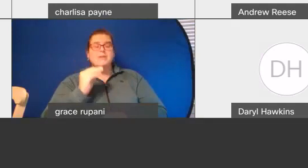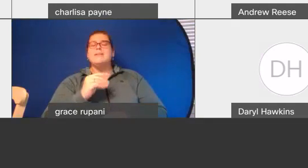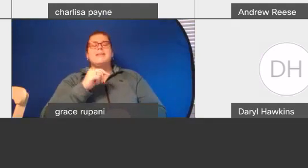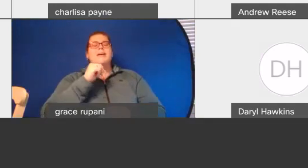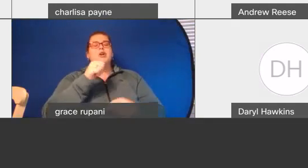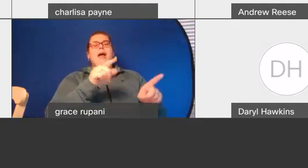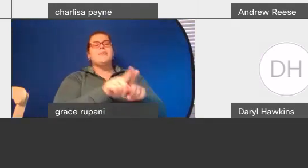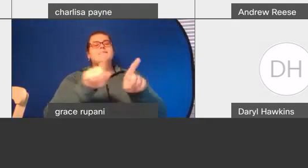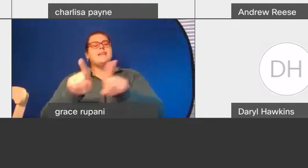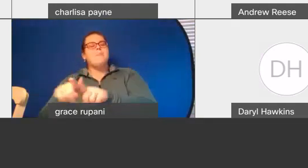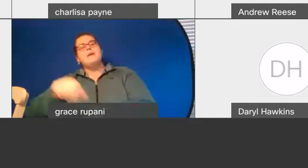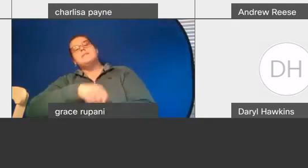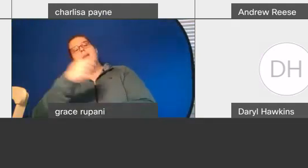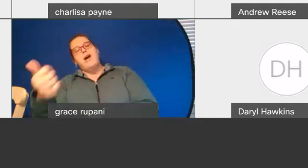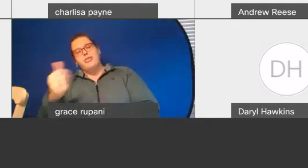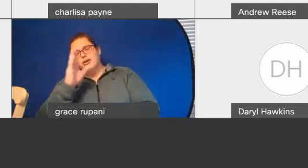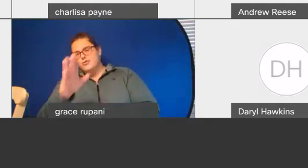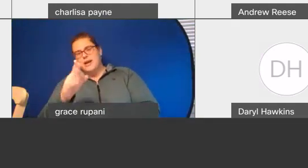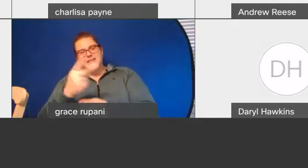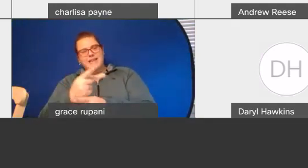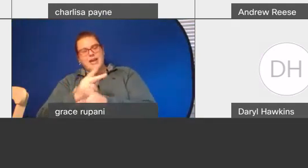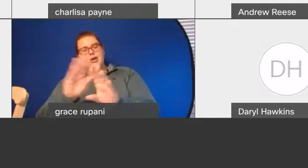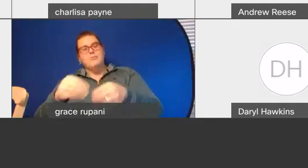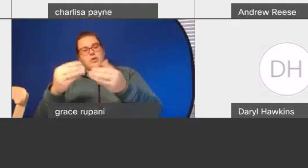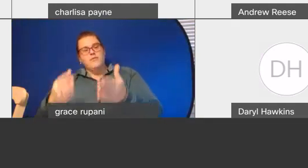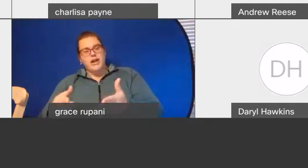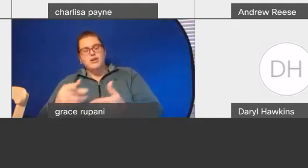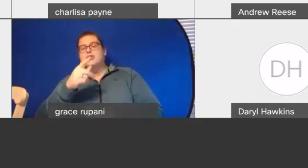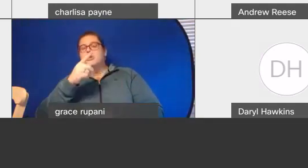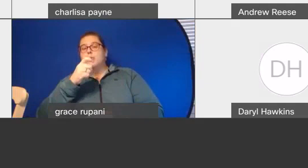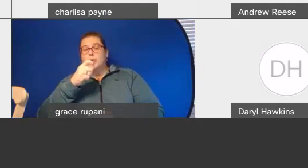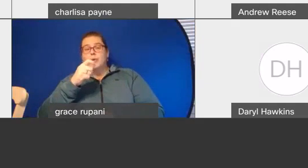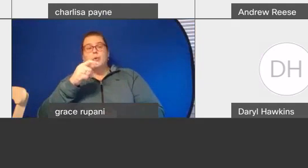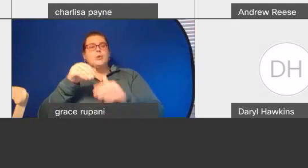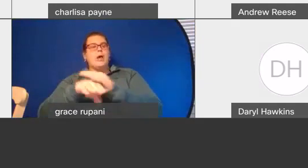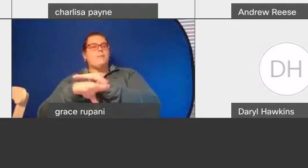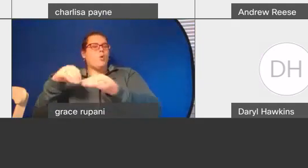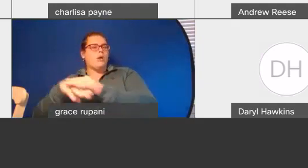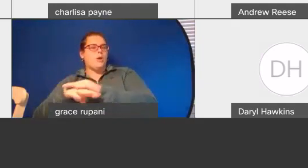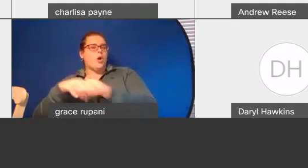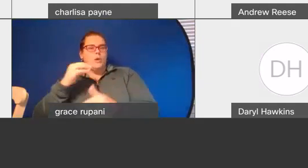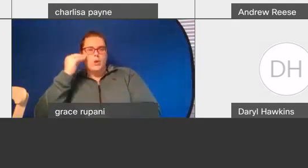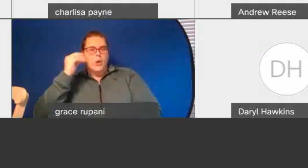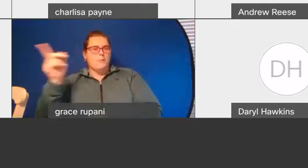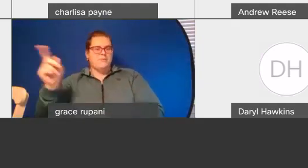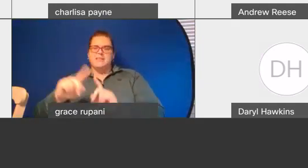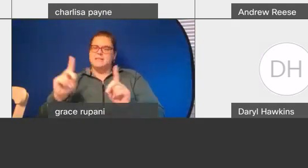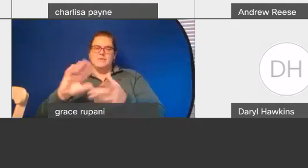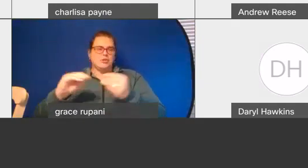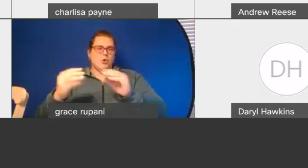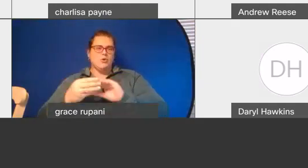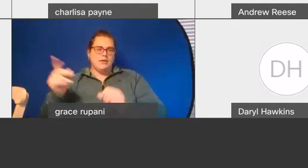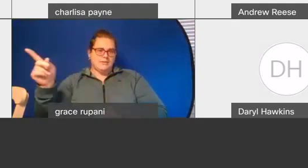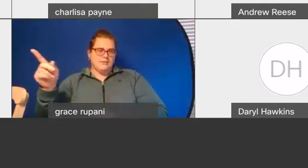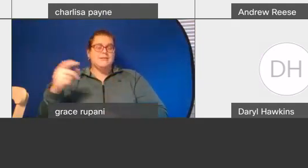providers who provide care for individuals who they do not live with. And in that instance, if you do not live with